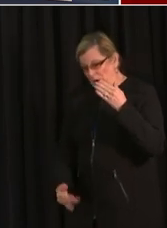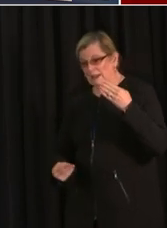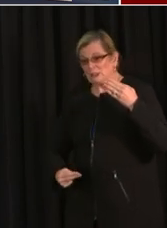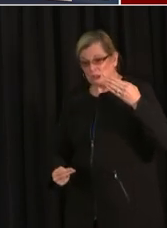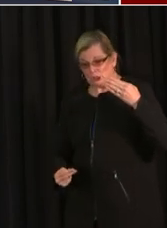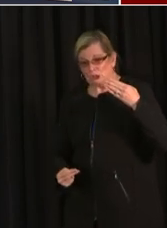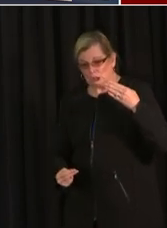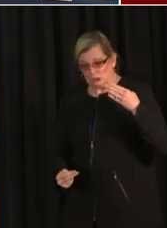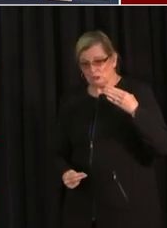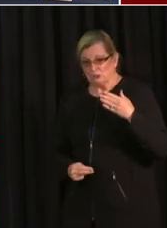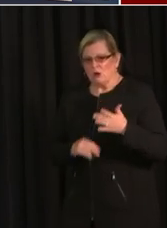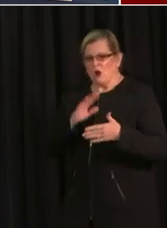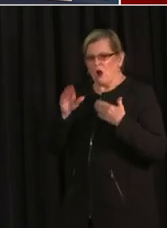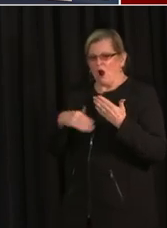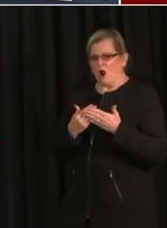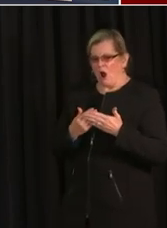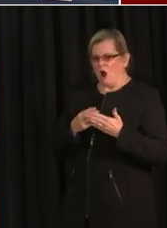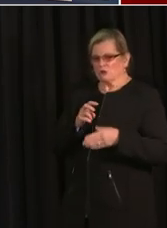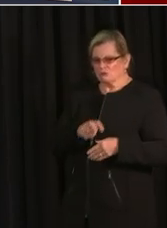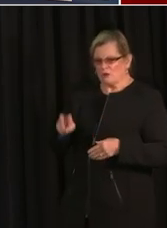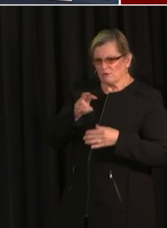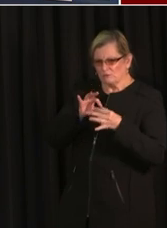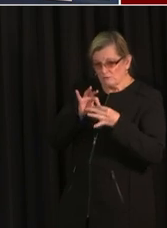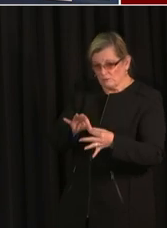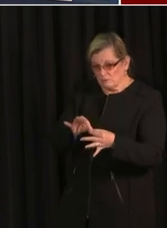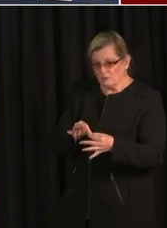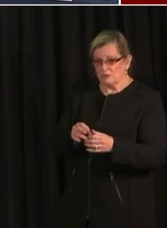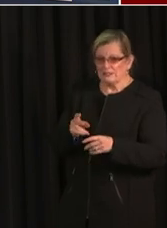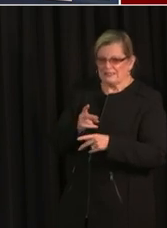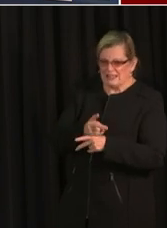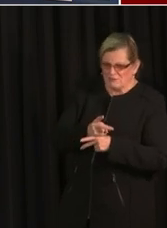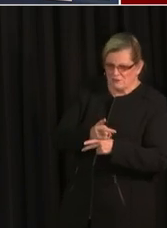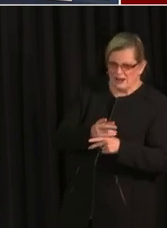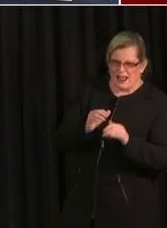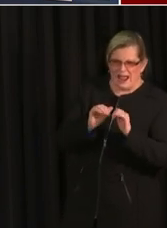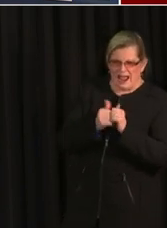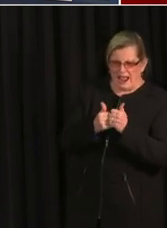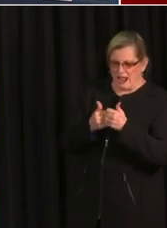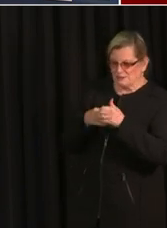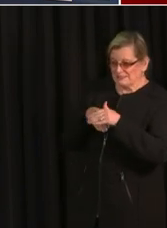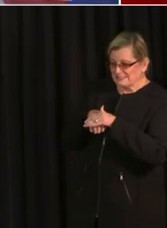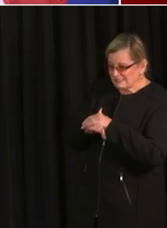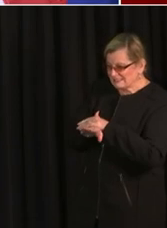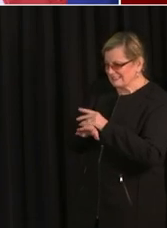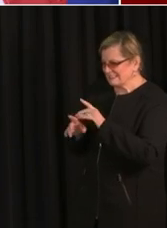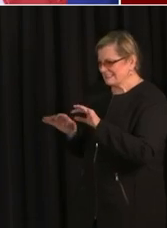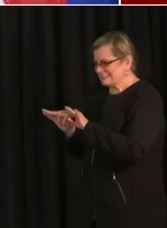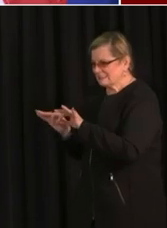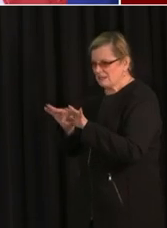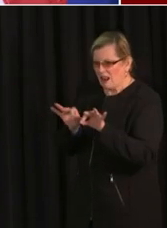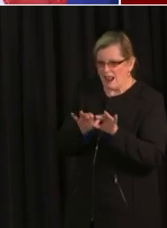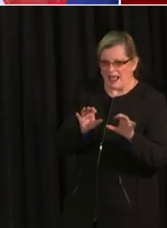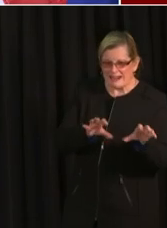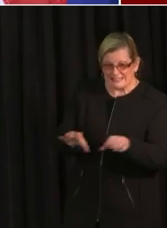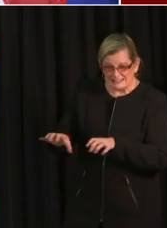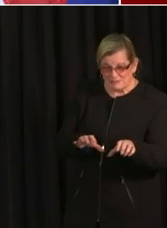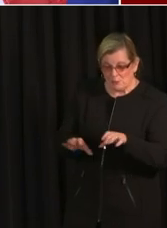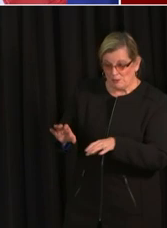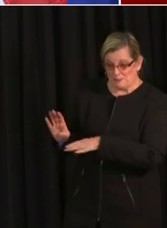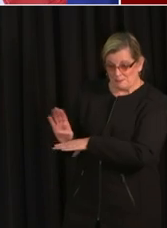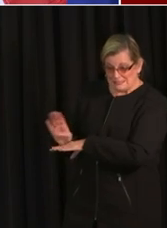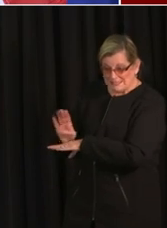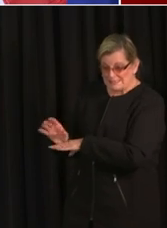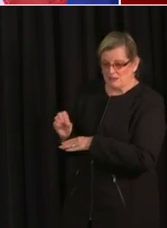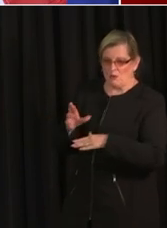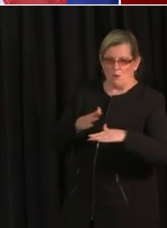travel related to the provision or access to essential activities, essential government functions, essential business, or minimum basic